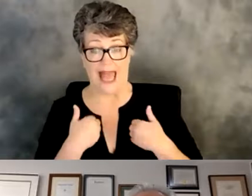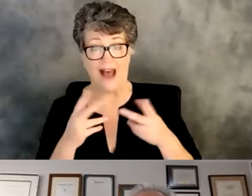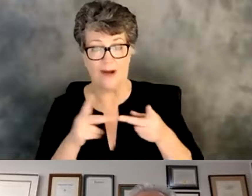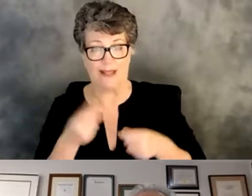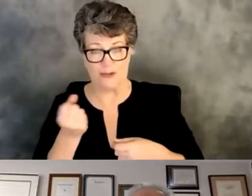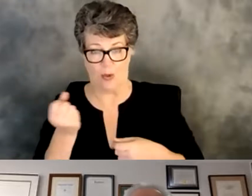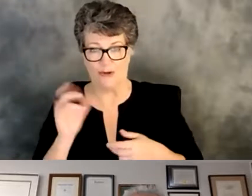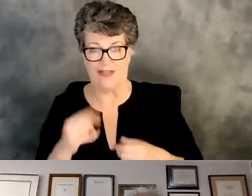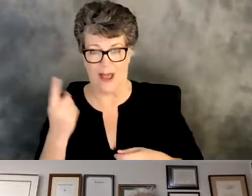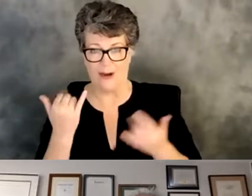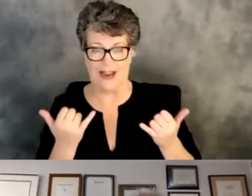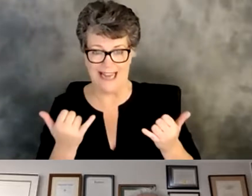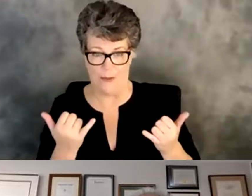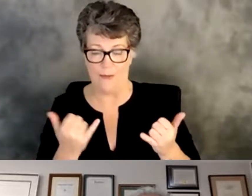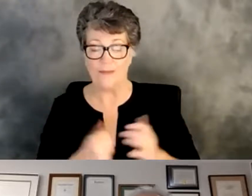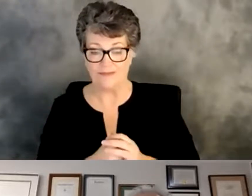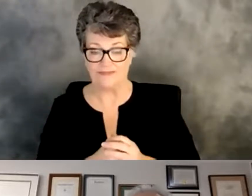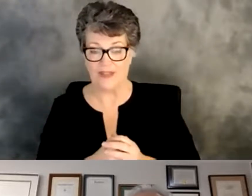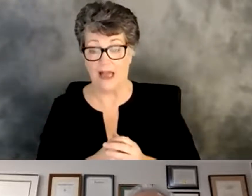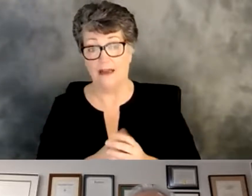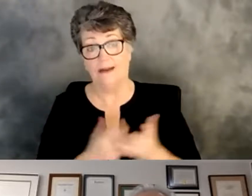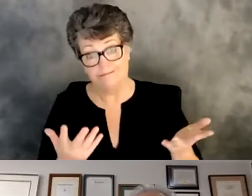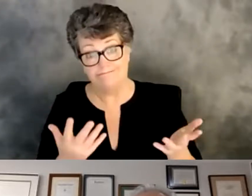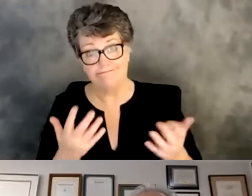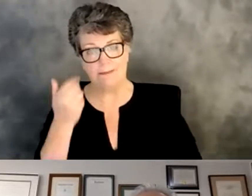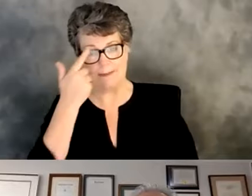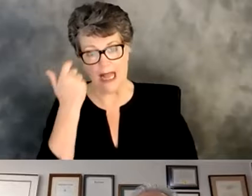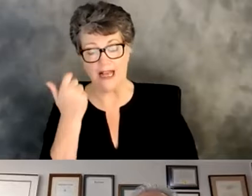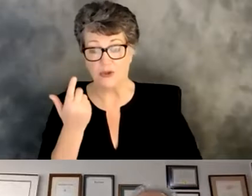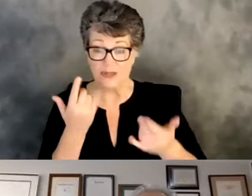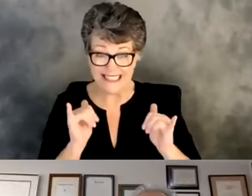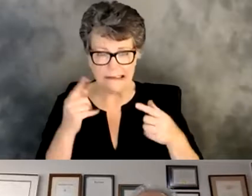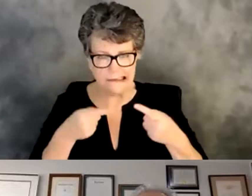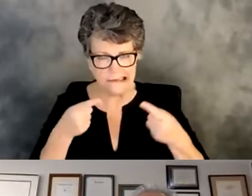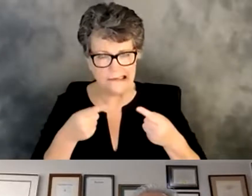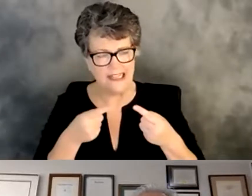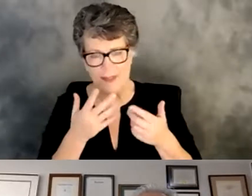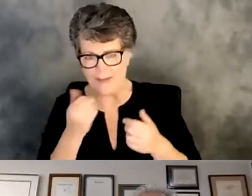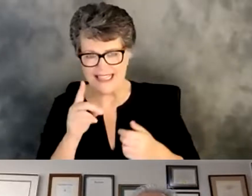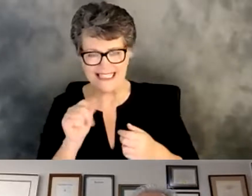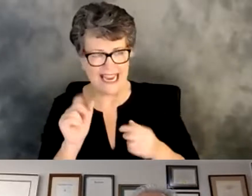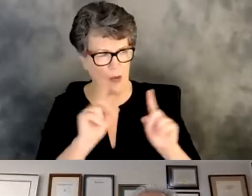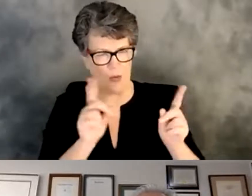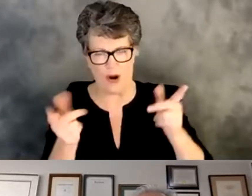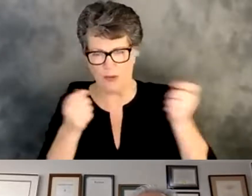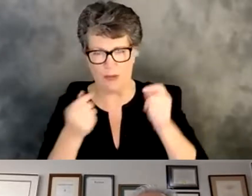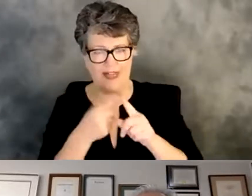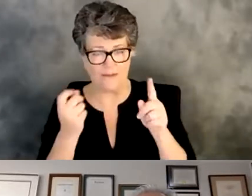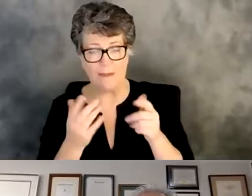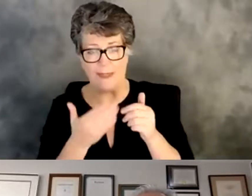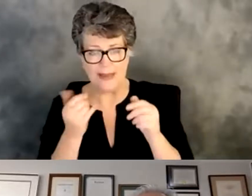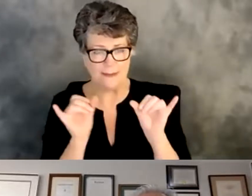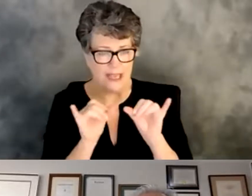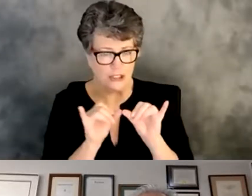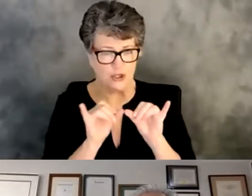on that one right now. And in part, that's because we're still trying to figure out the best data source and the best measures of